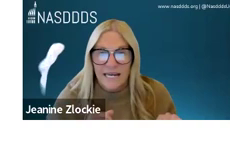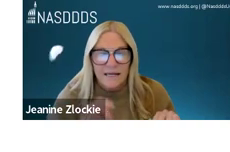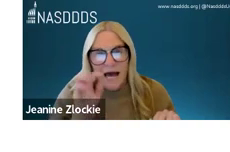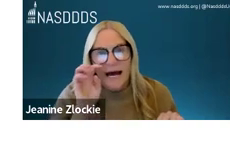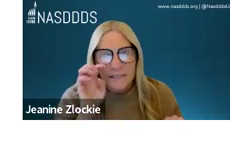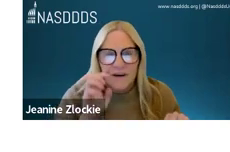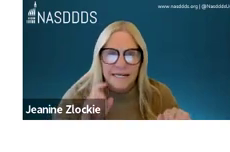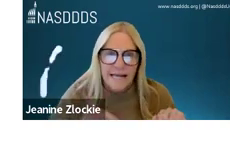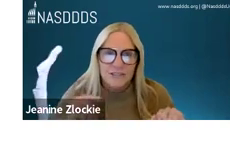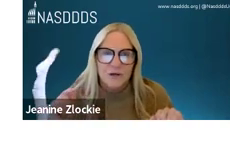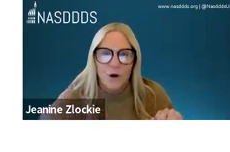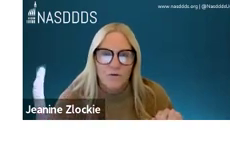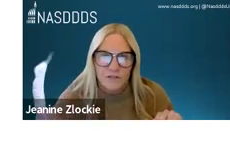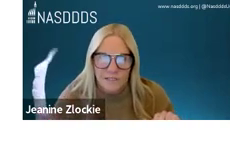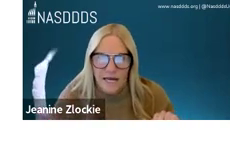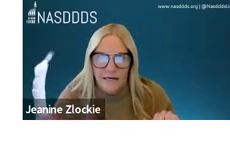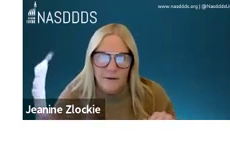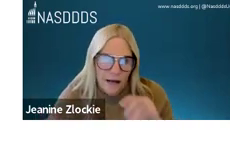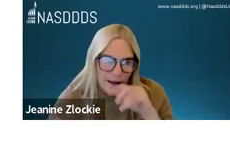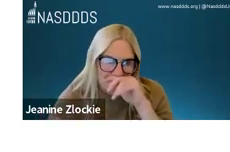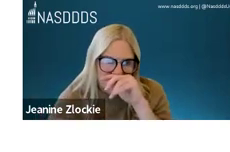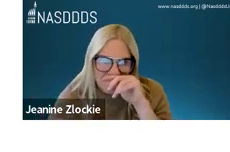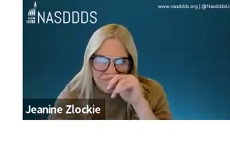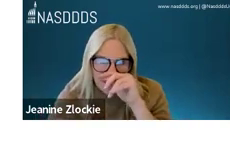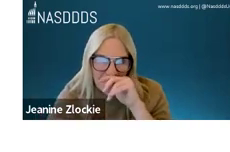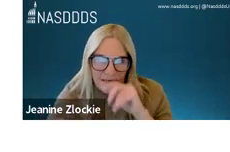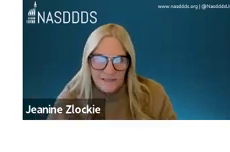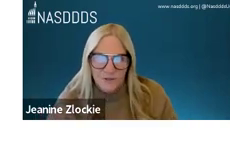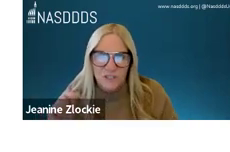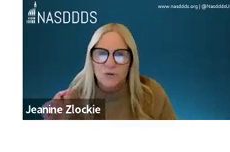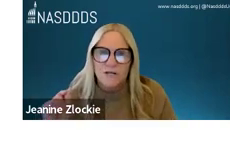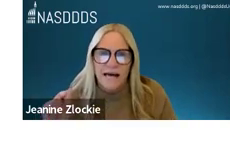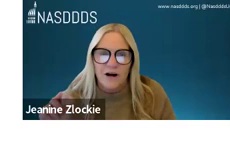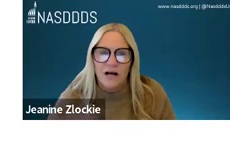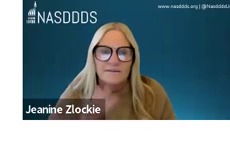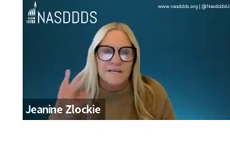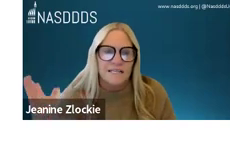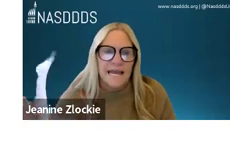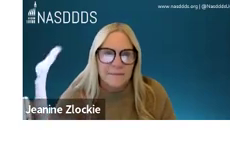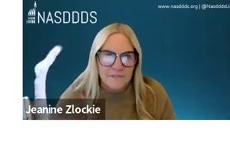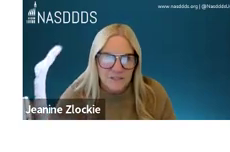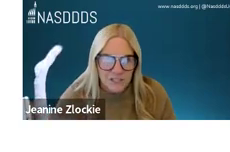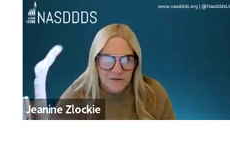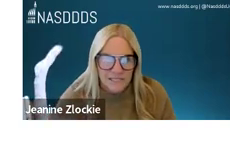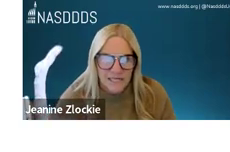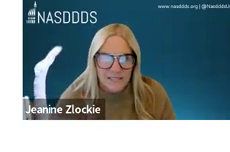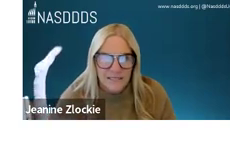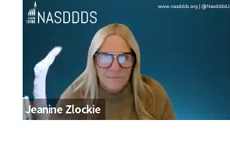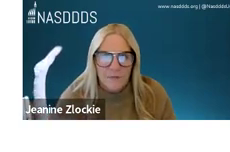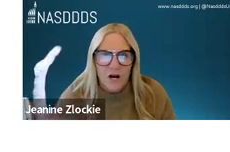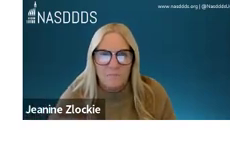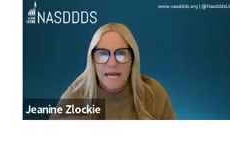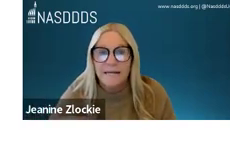The state has financial oversight to assure that all of the claims for